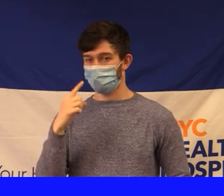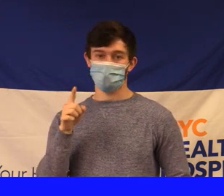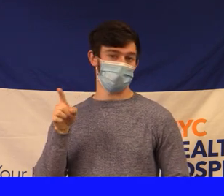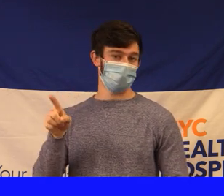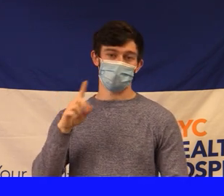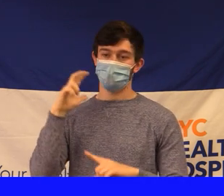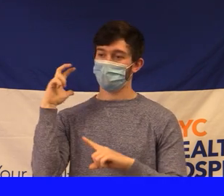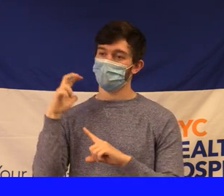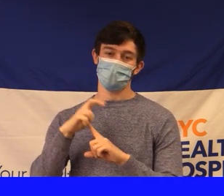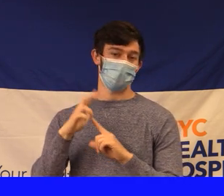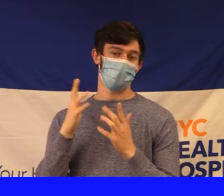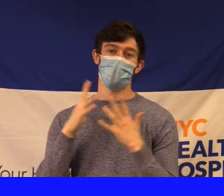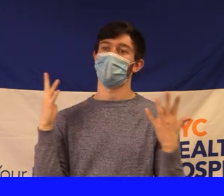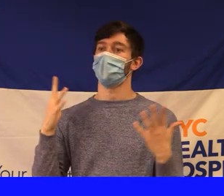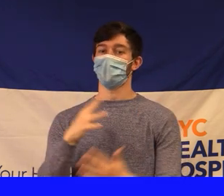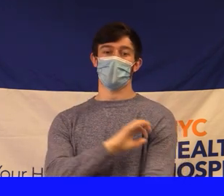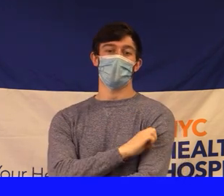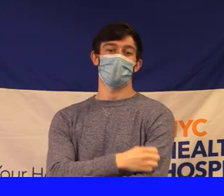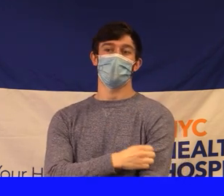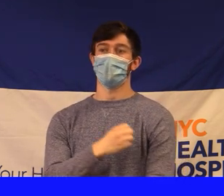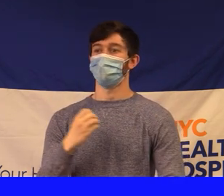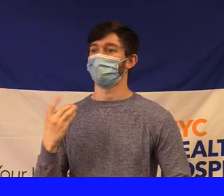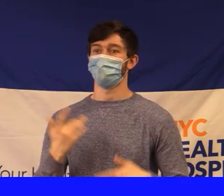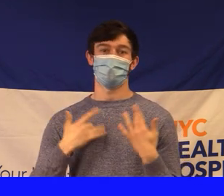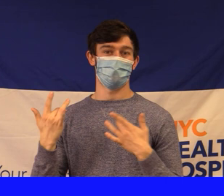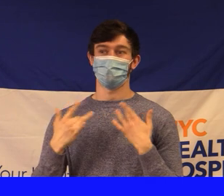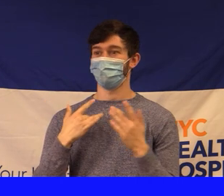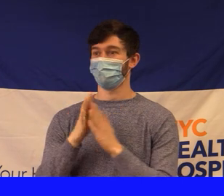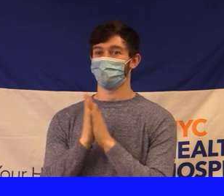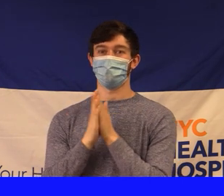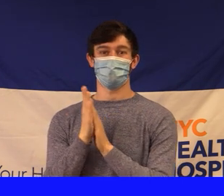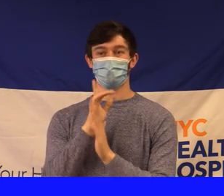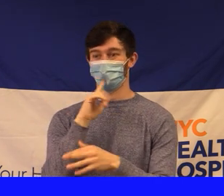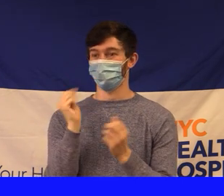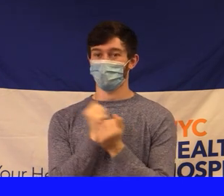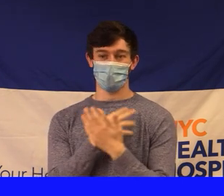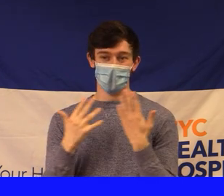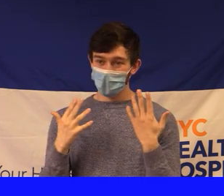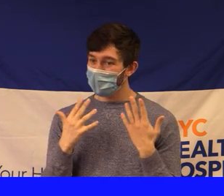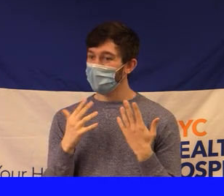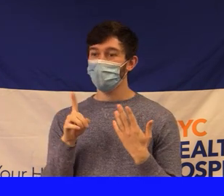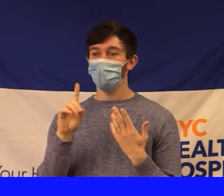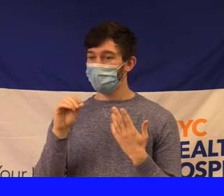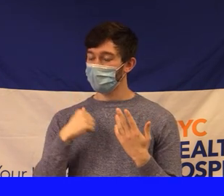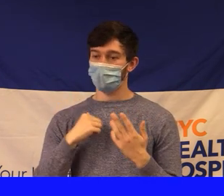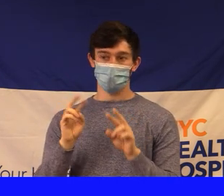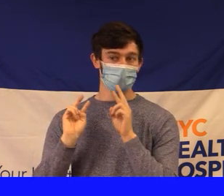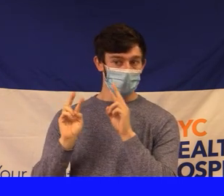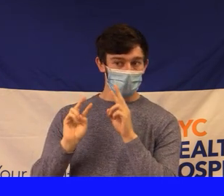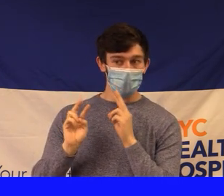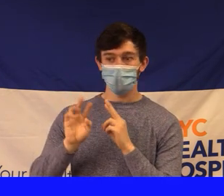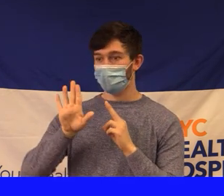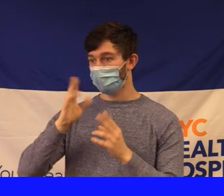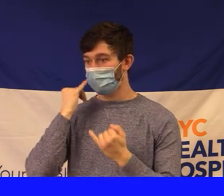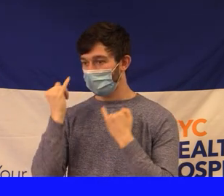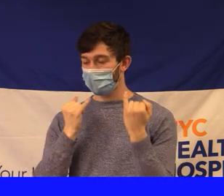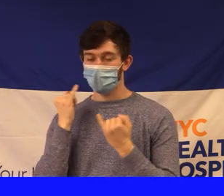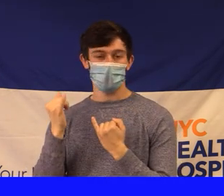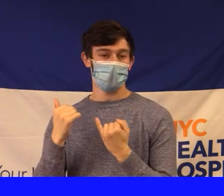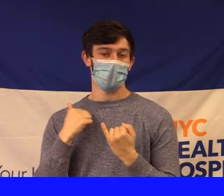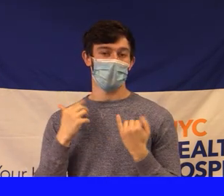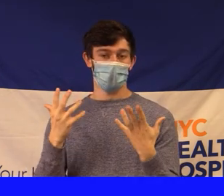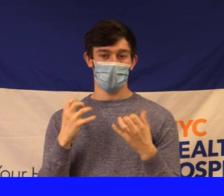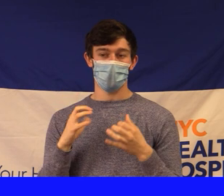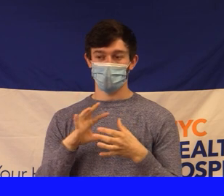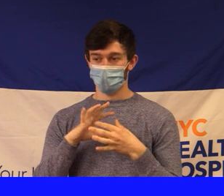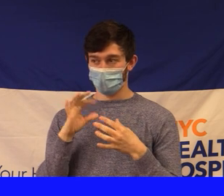so much impetus to everything you do. I'm really looking forward. I just want to say that also to